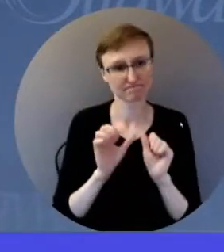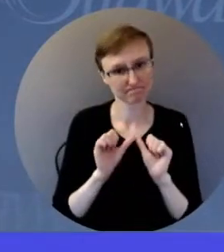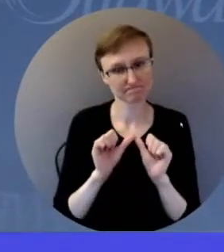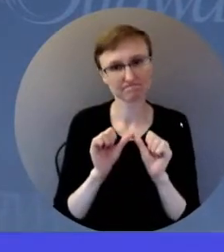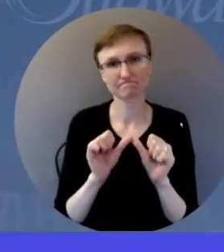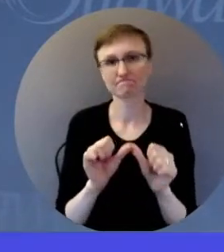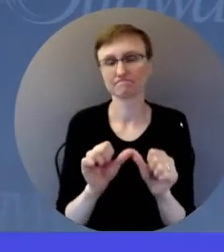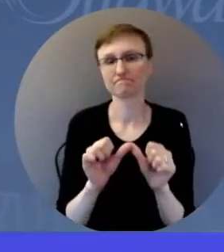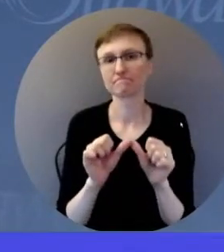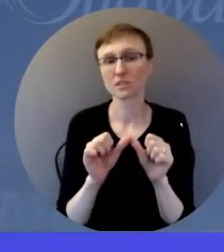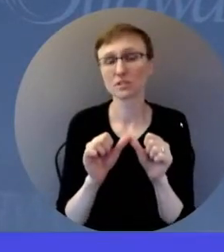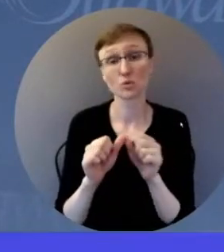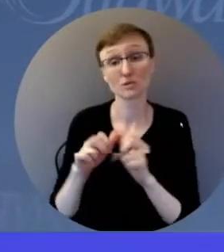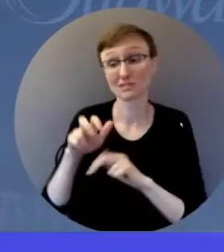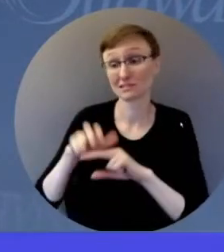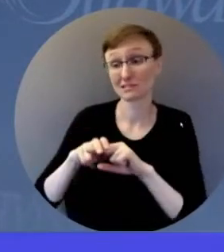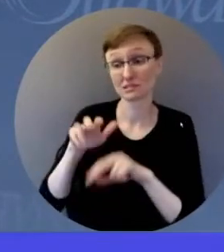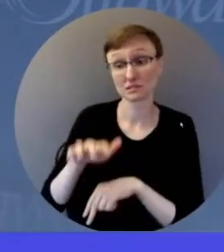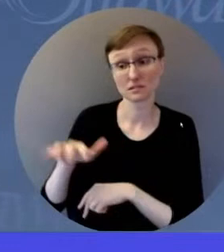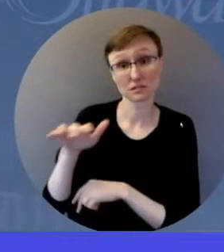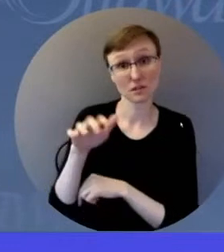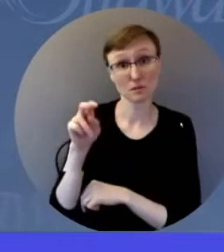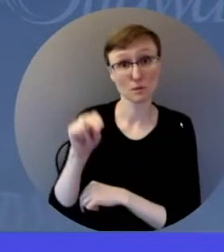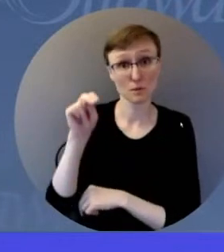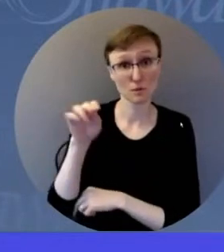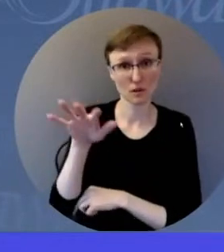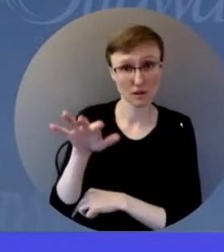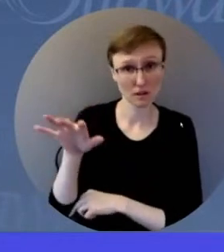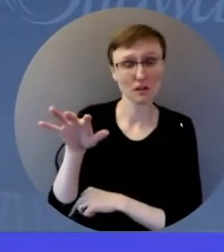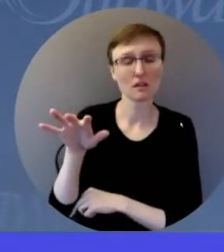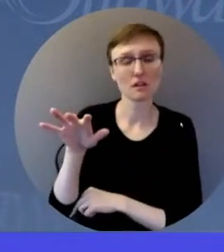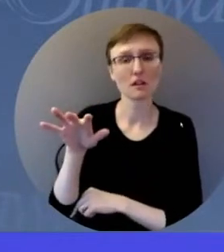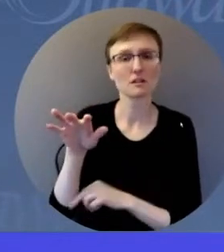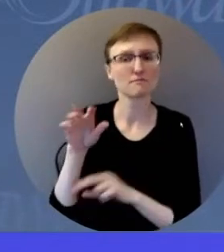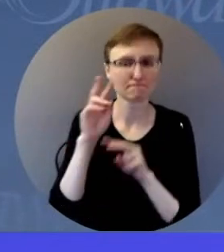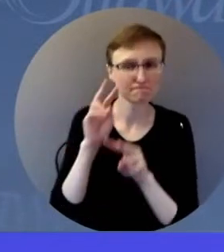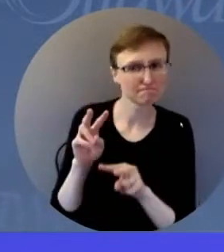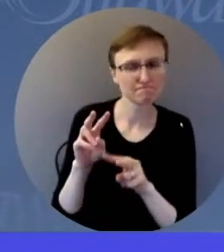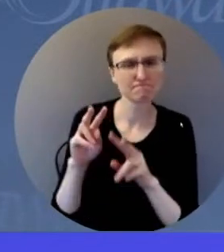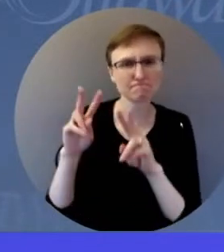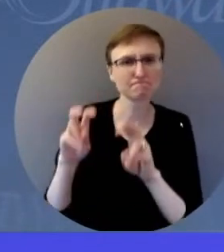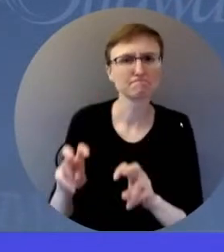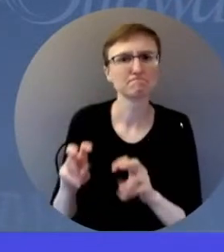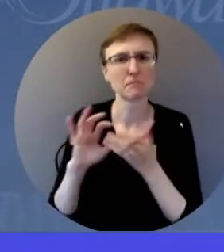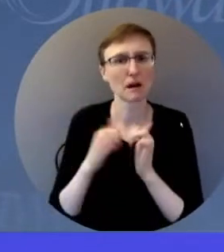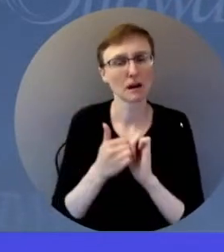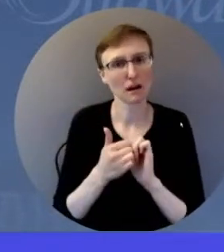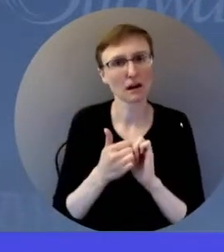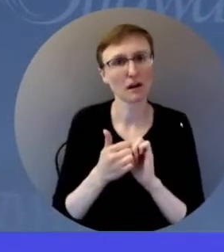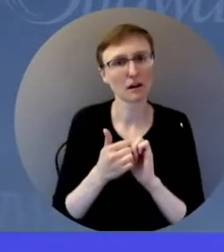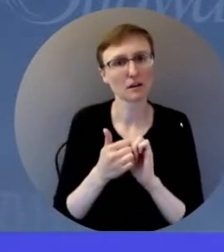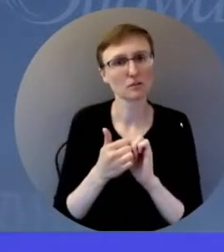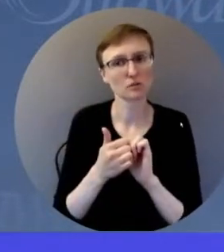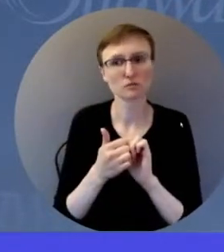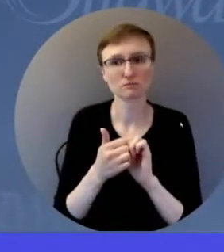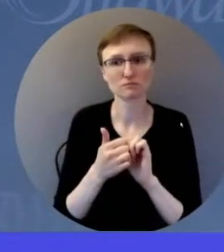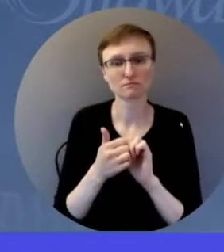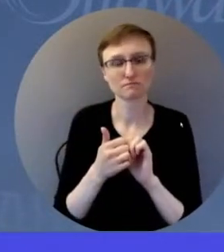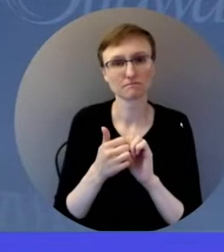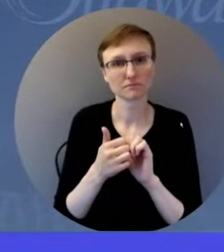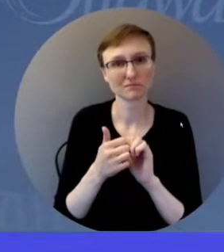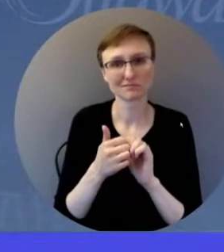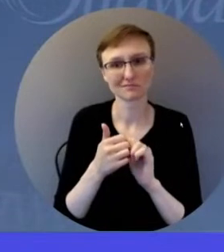in the north side and determine, how we accommodate a smaller arena of